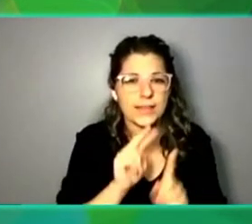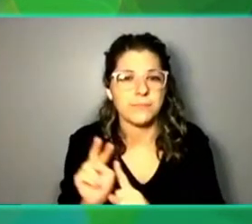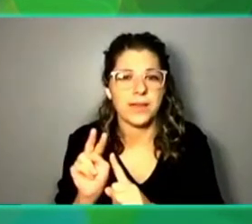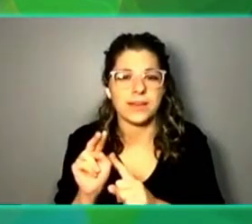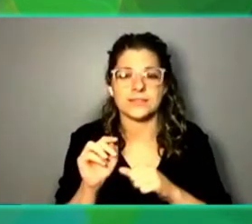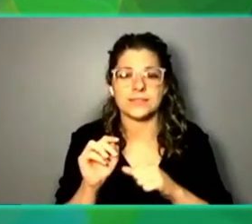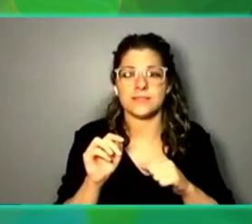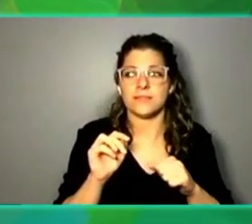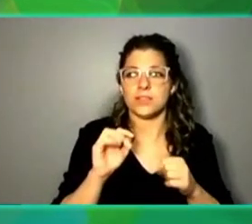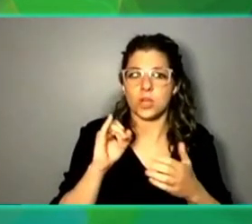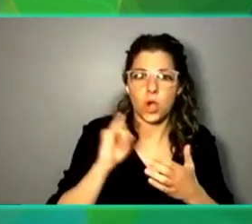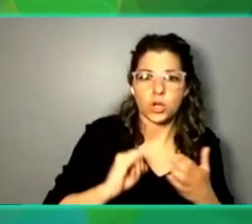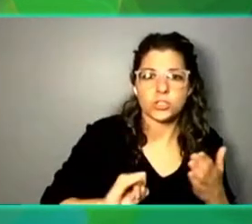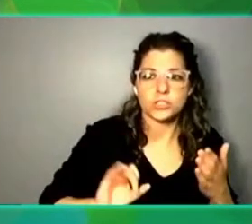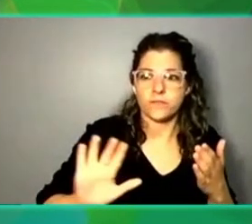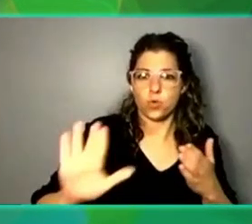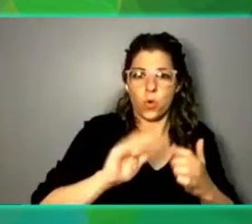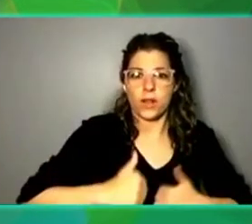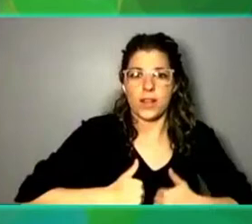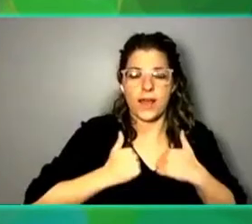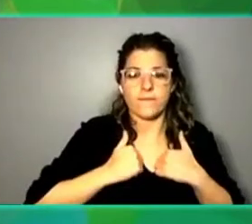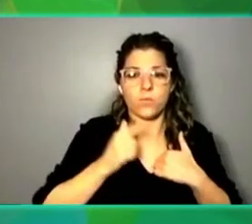and the arcs of your own life will also